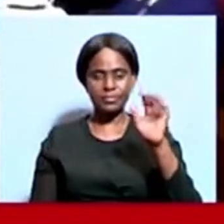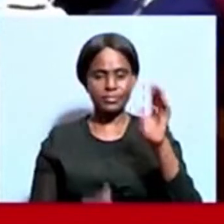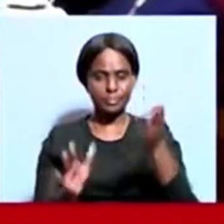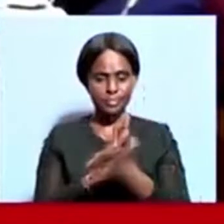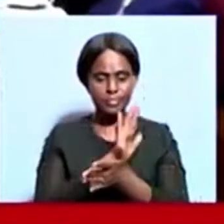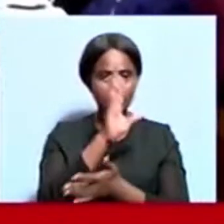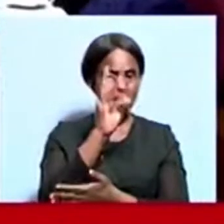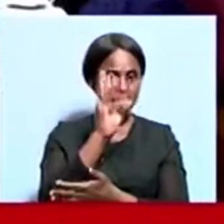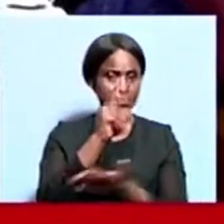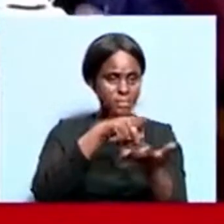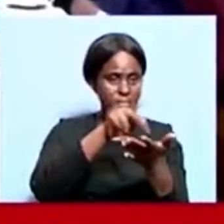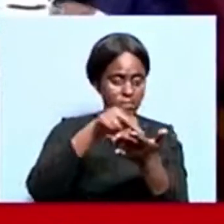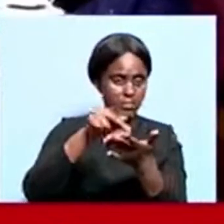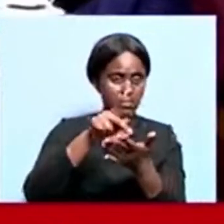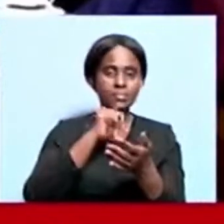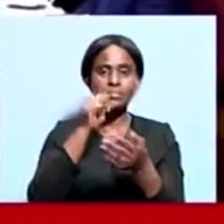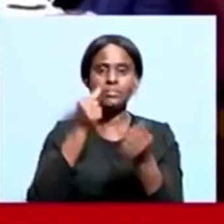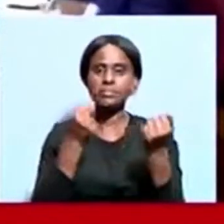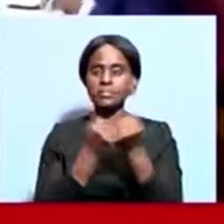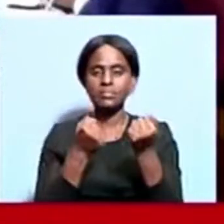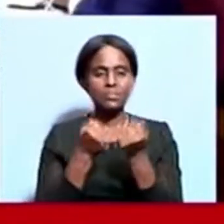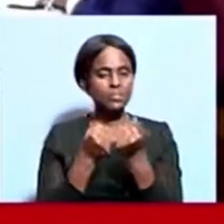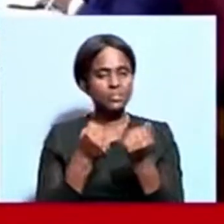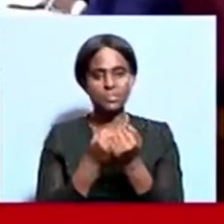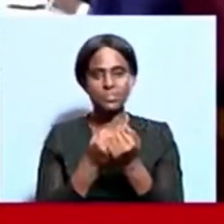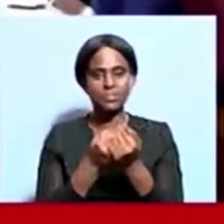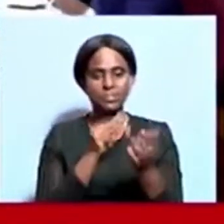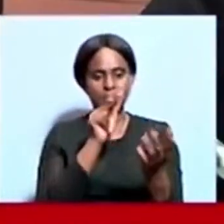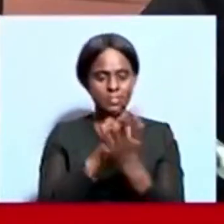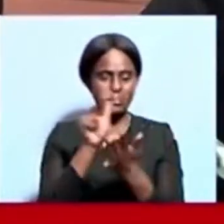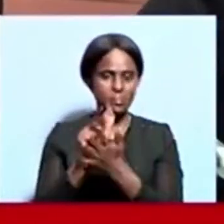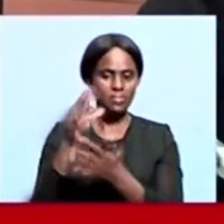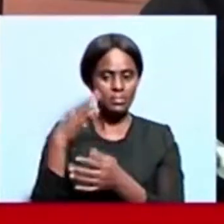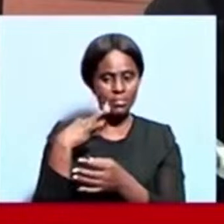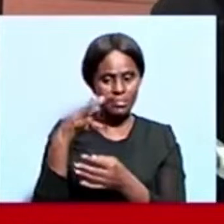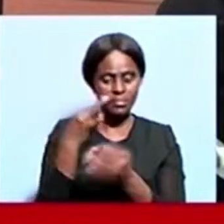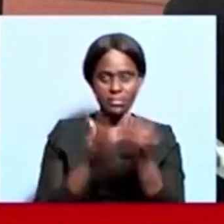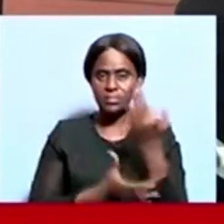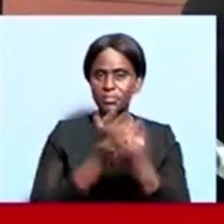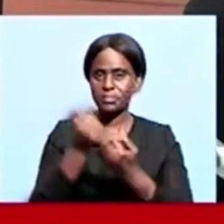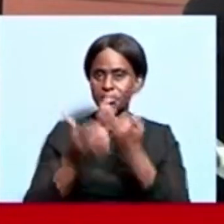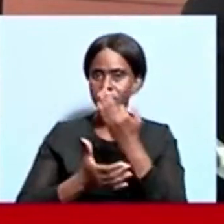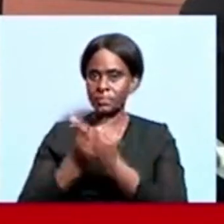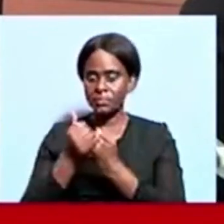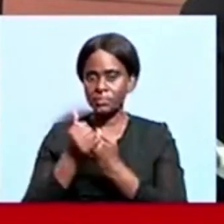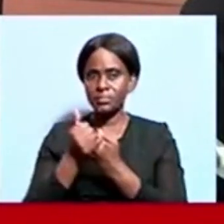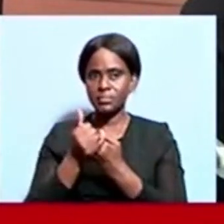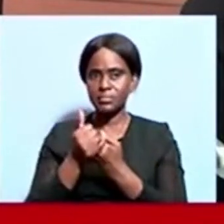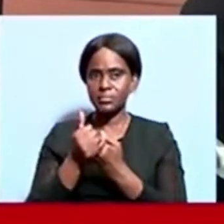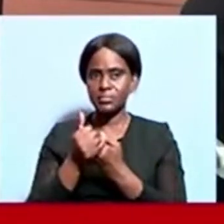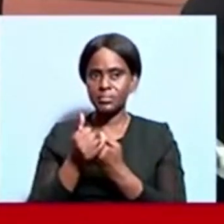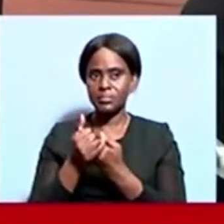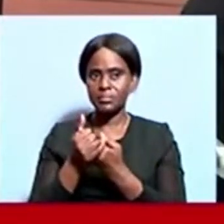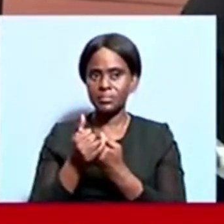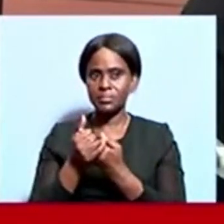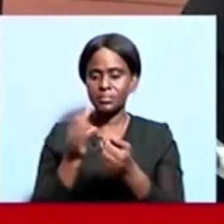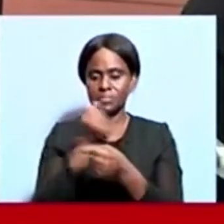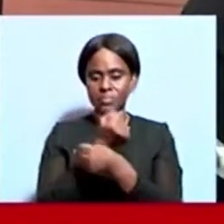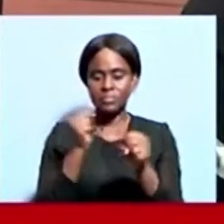Payments not supported by approved application forms. I think we dealt with